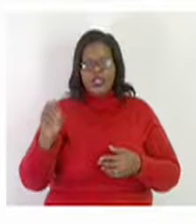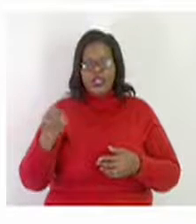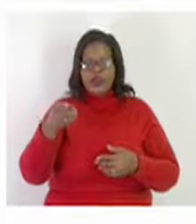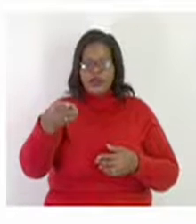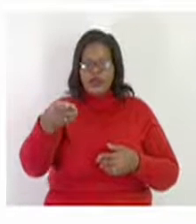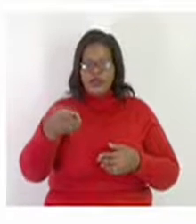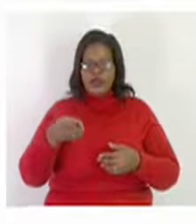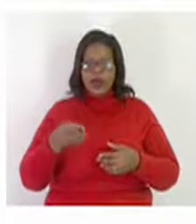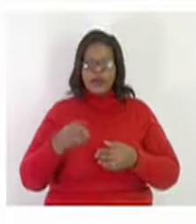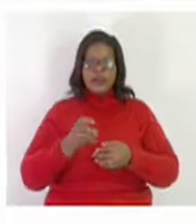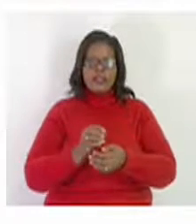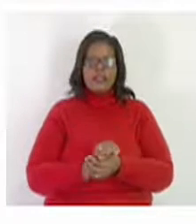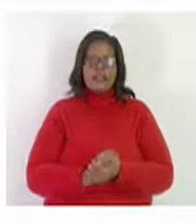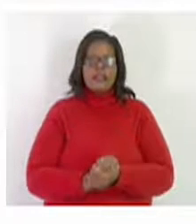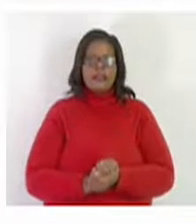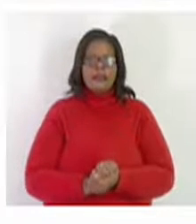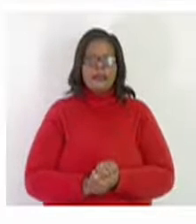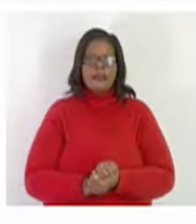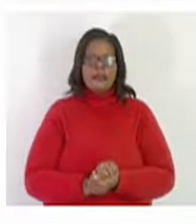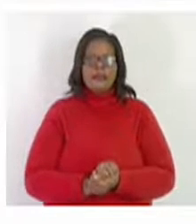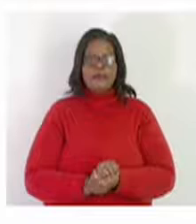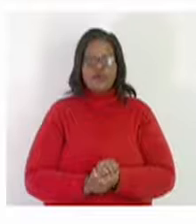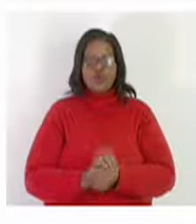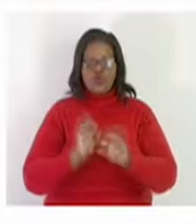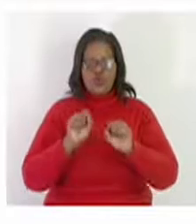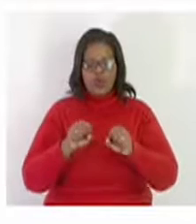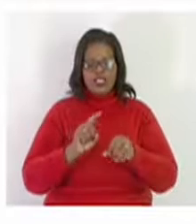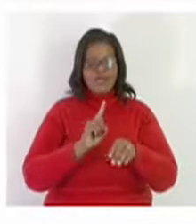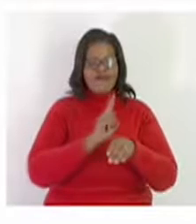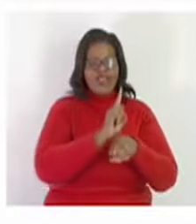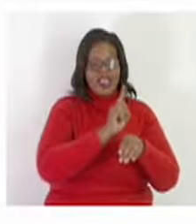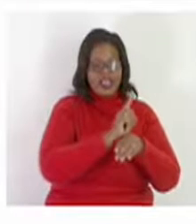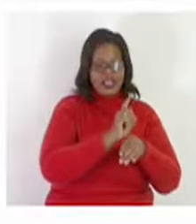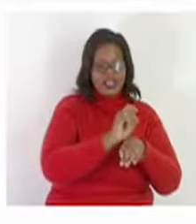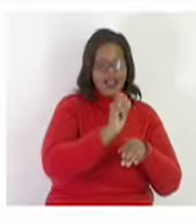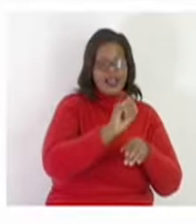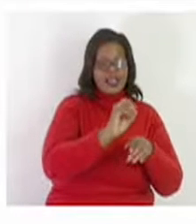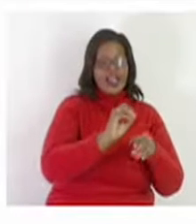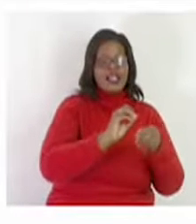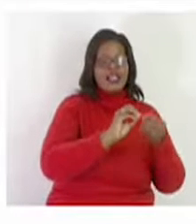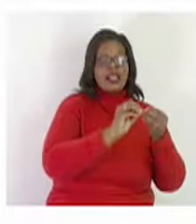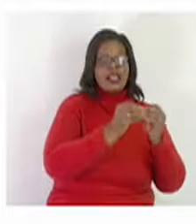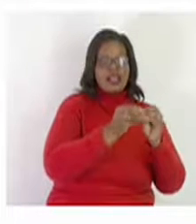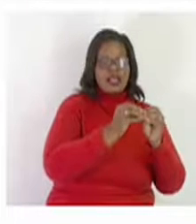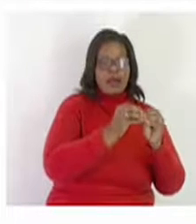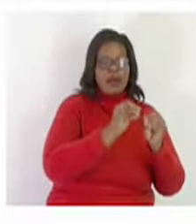210,000. You must write that in numeric to compare it to